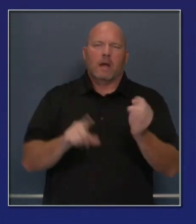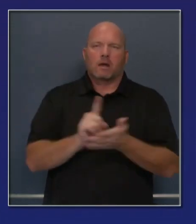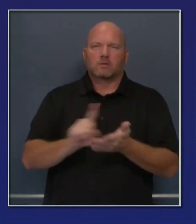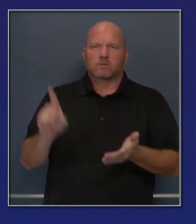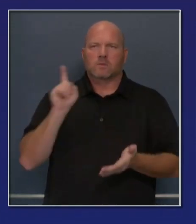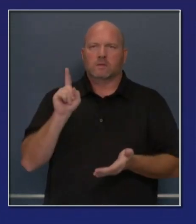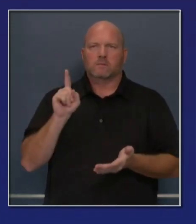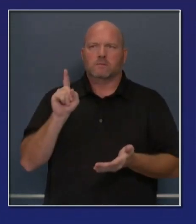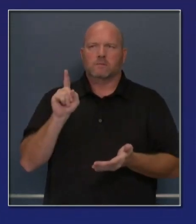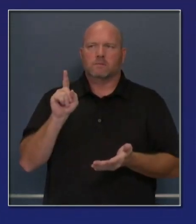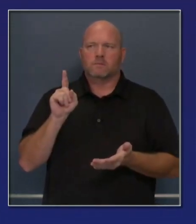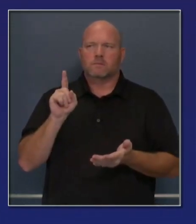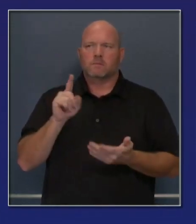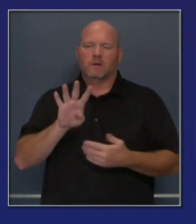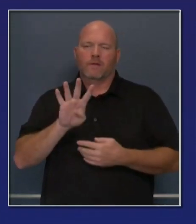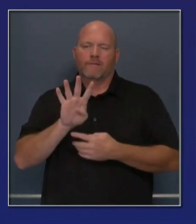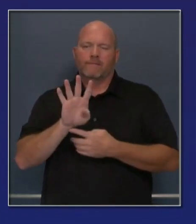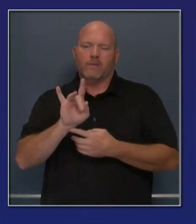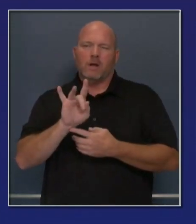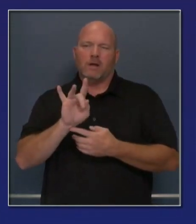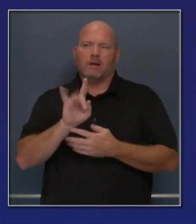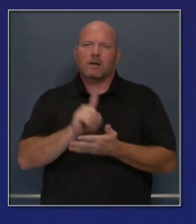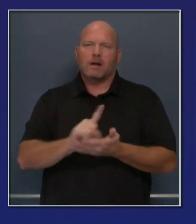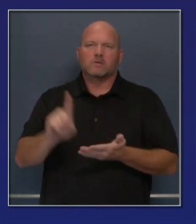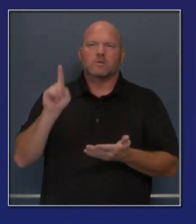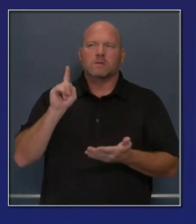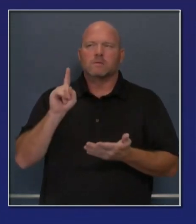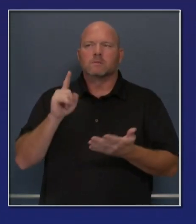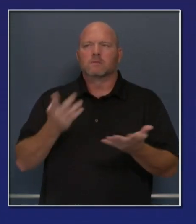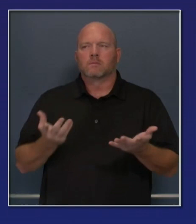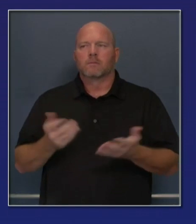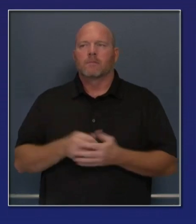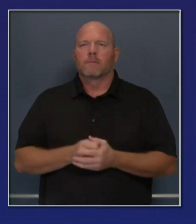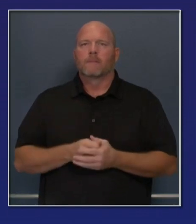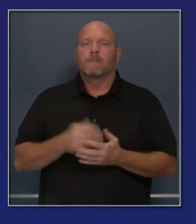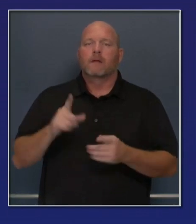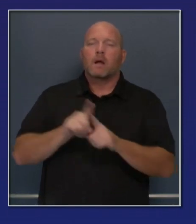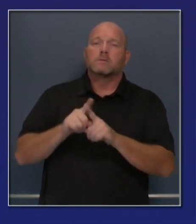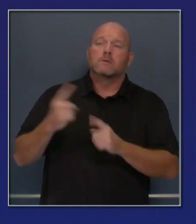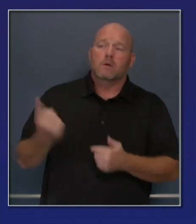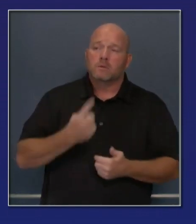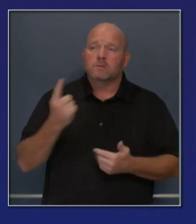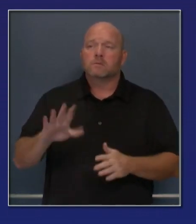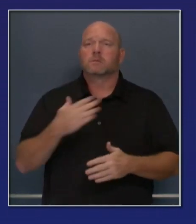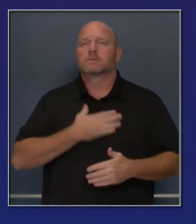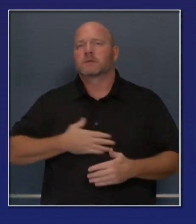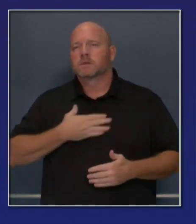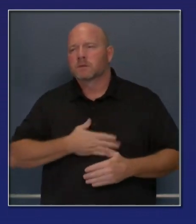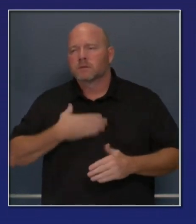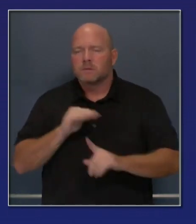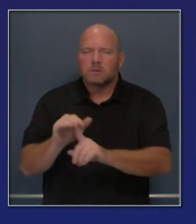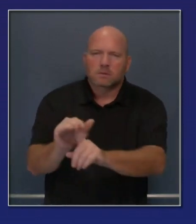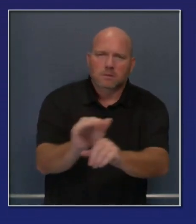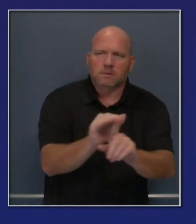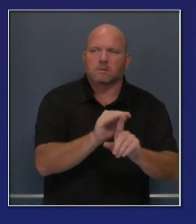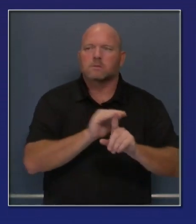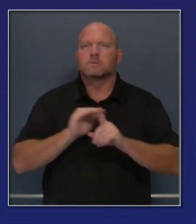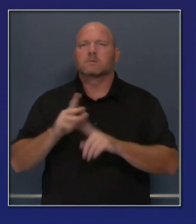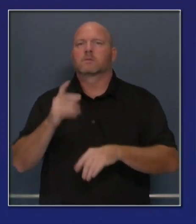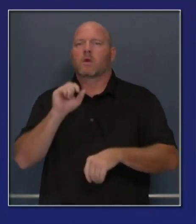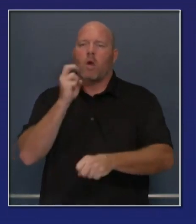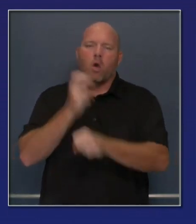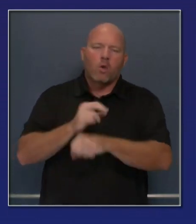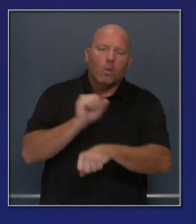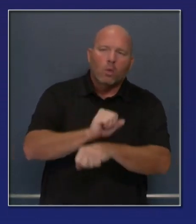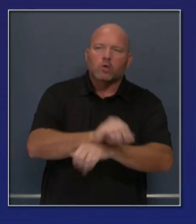at 48%. So, as always, we want to maintain our vigilance as it relates to heeding the